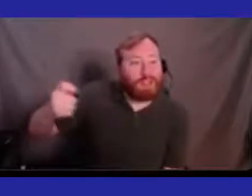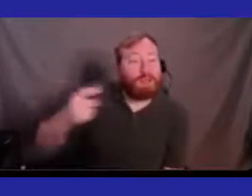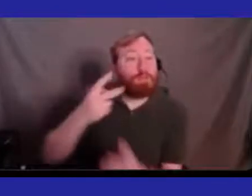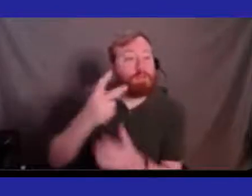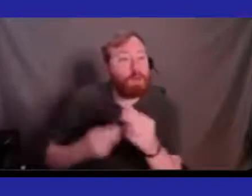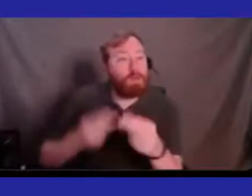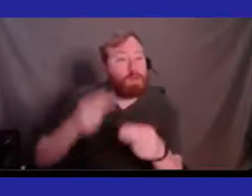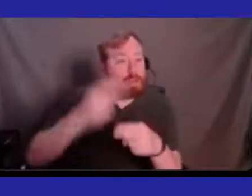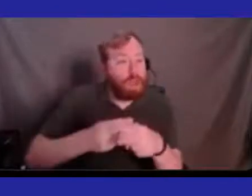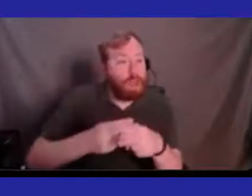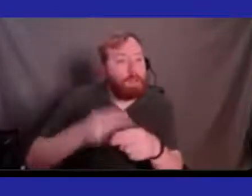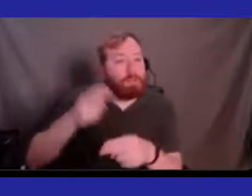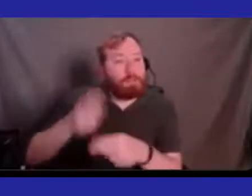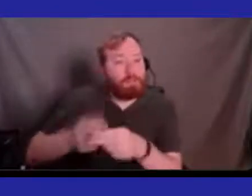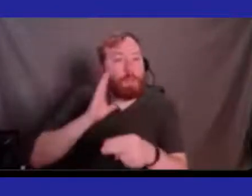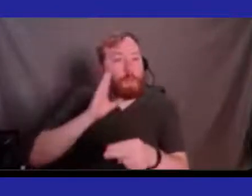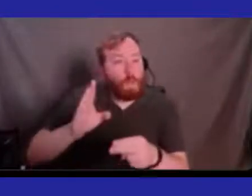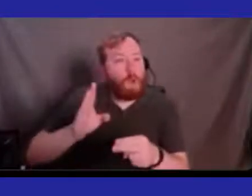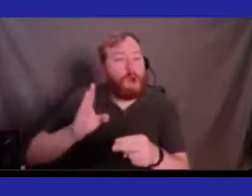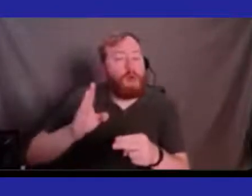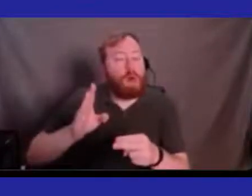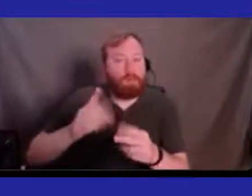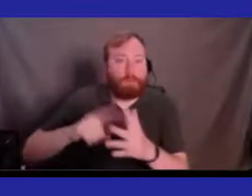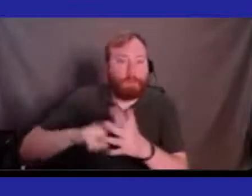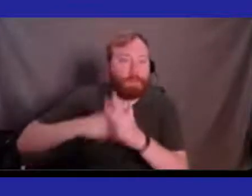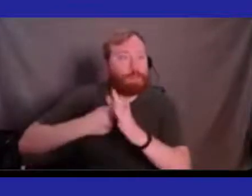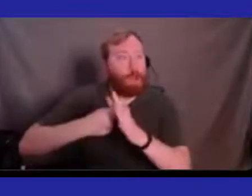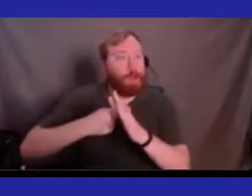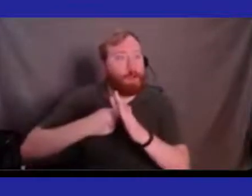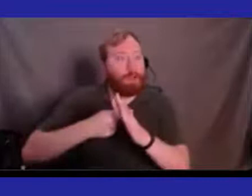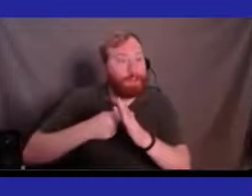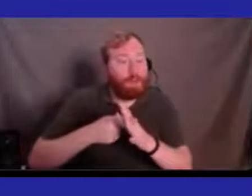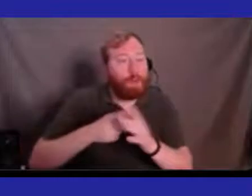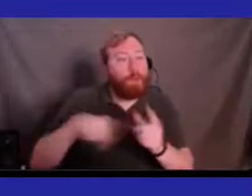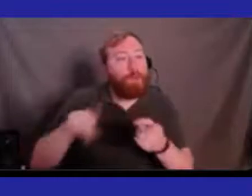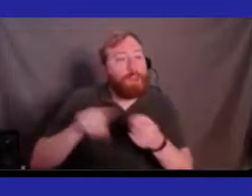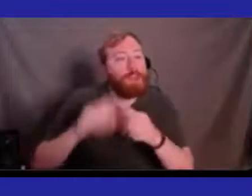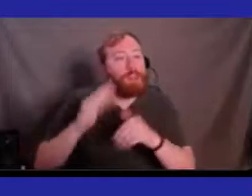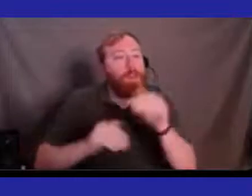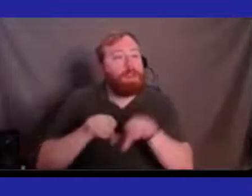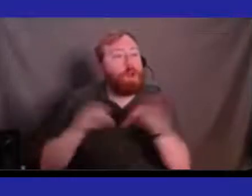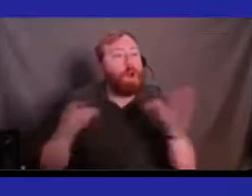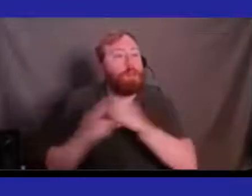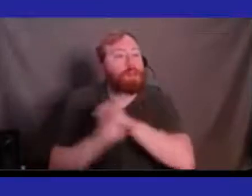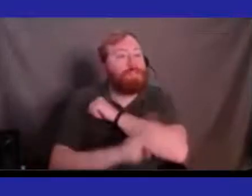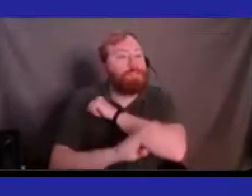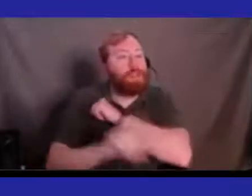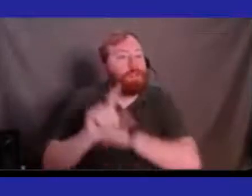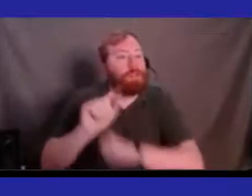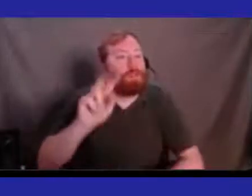of 2022 when the new building opens. Other parts of the